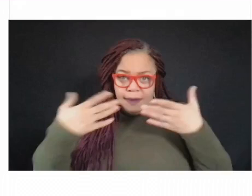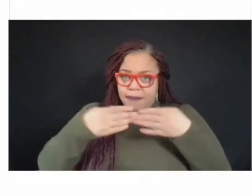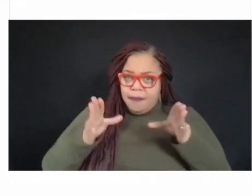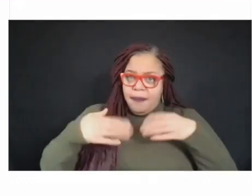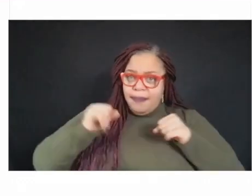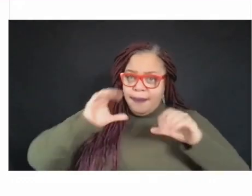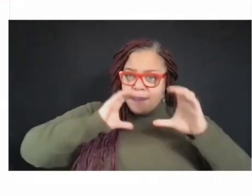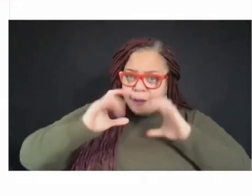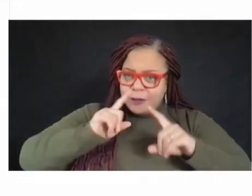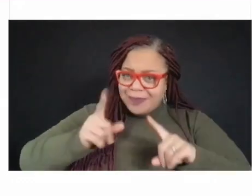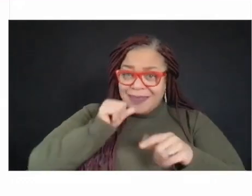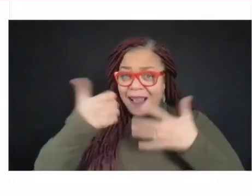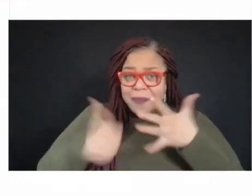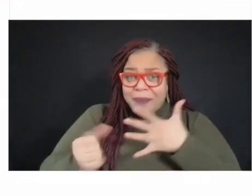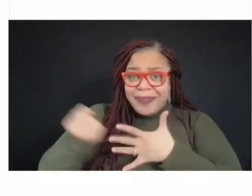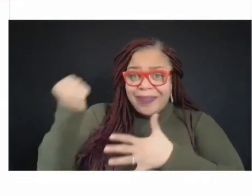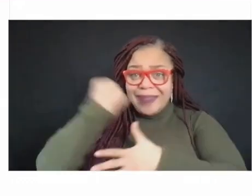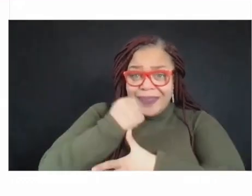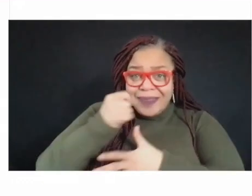been recently.